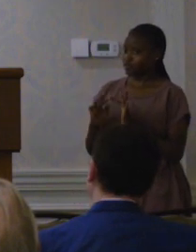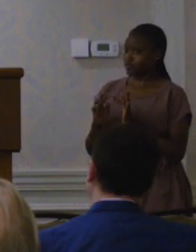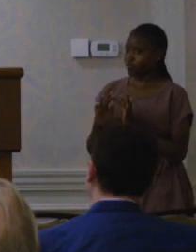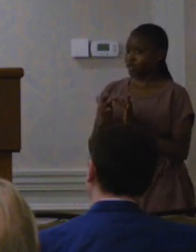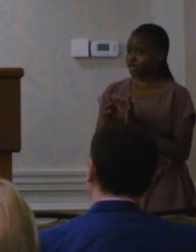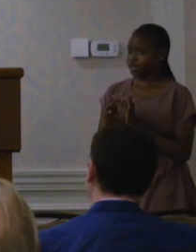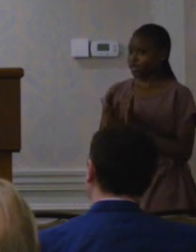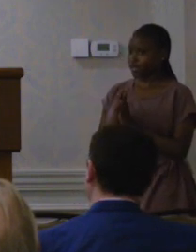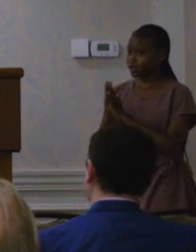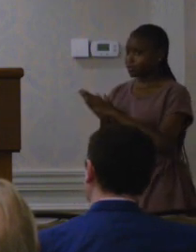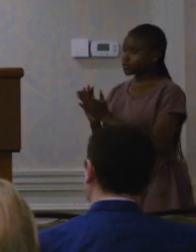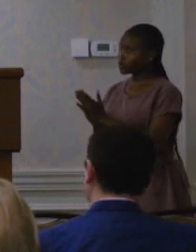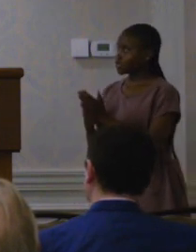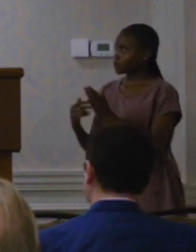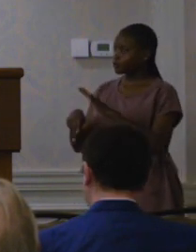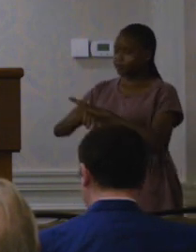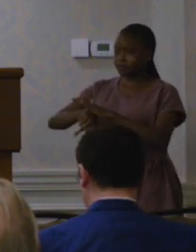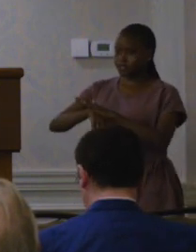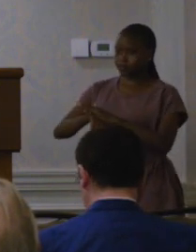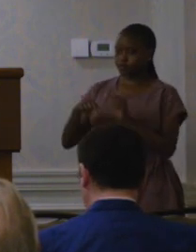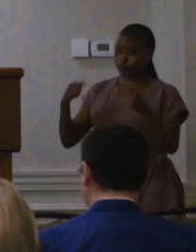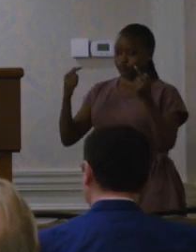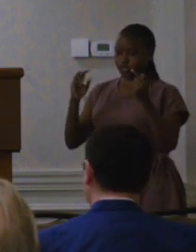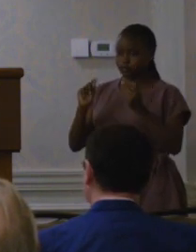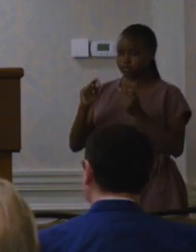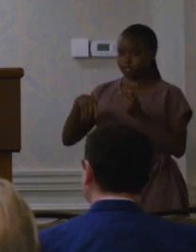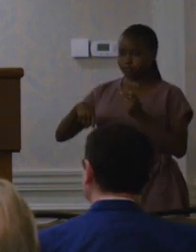Looking back at some of the principles of effective CPD,